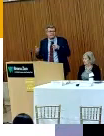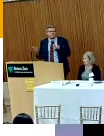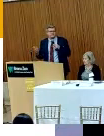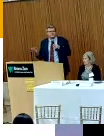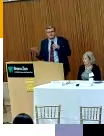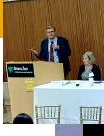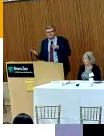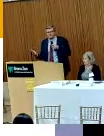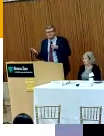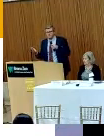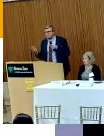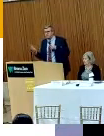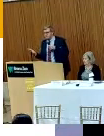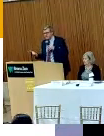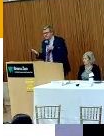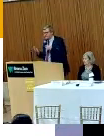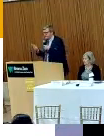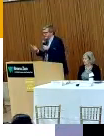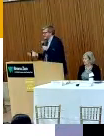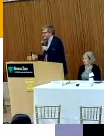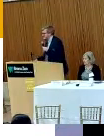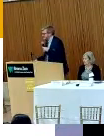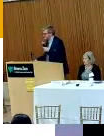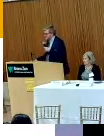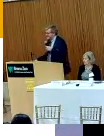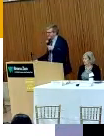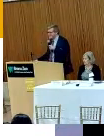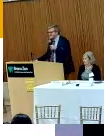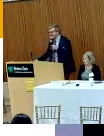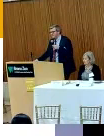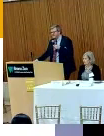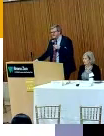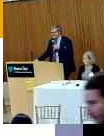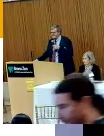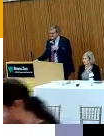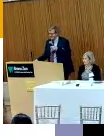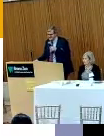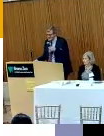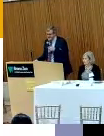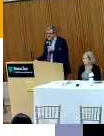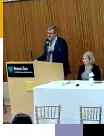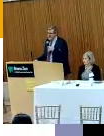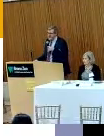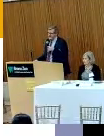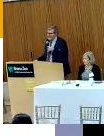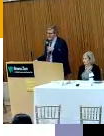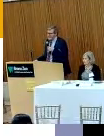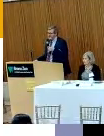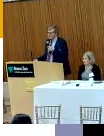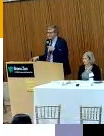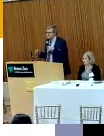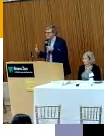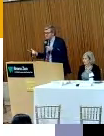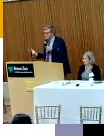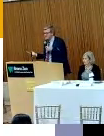housing Choice vouchers were part of the intended solution at that time in the 1970s um and again